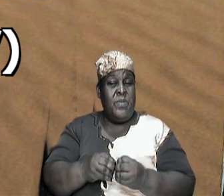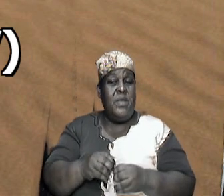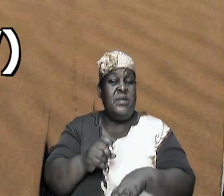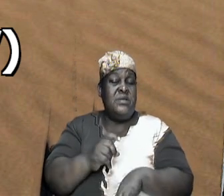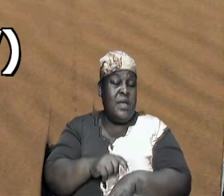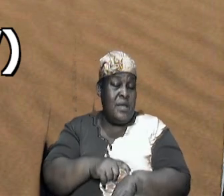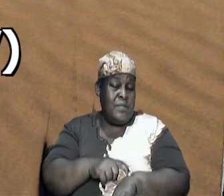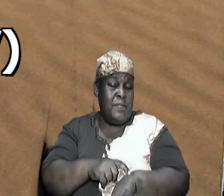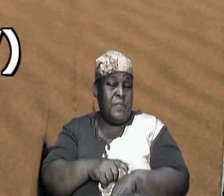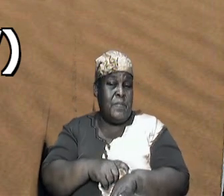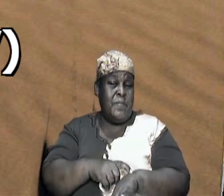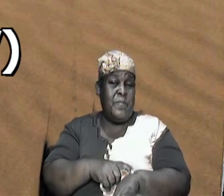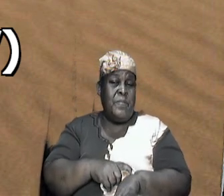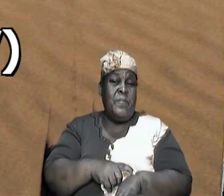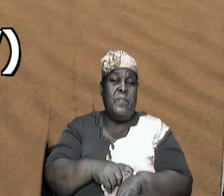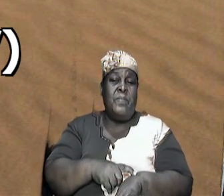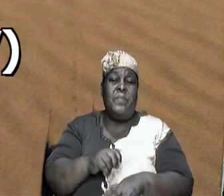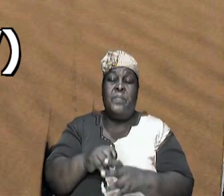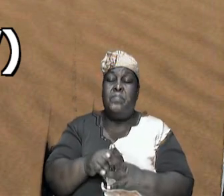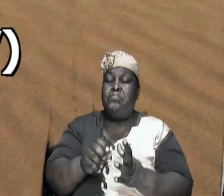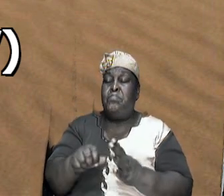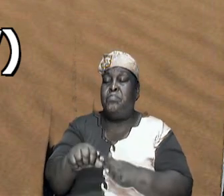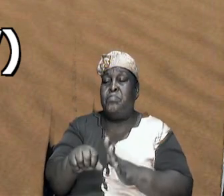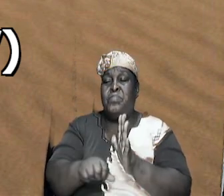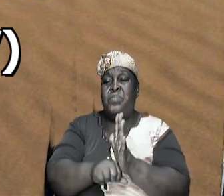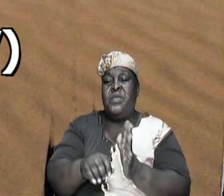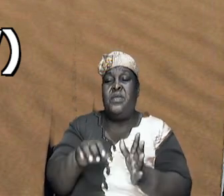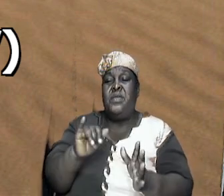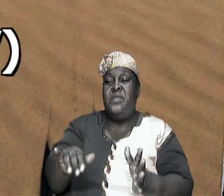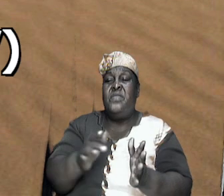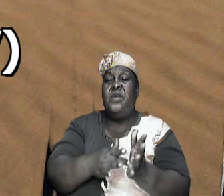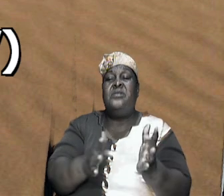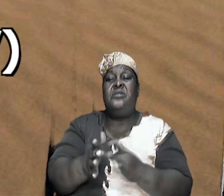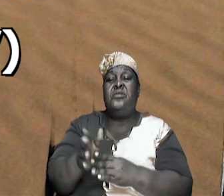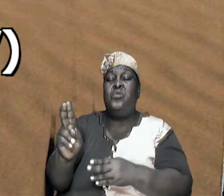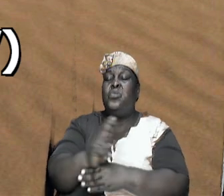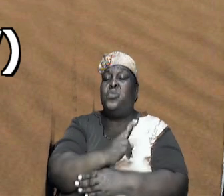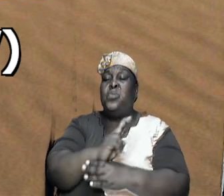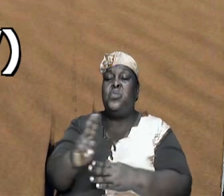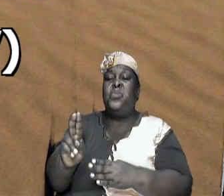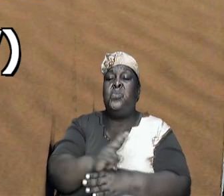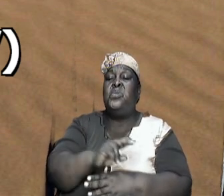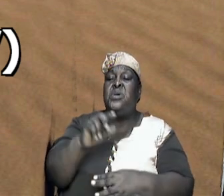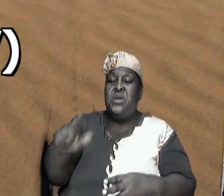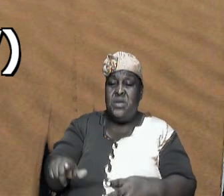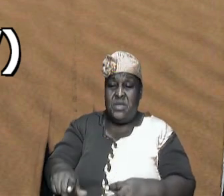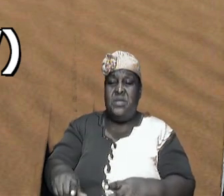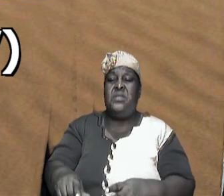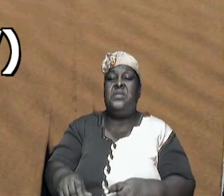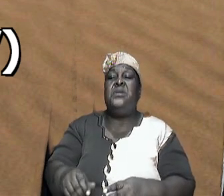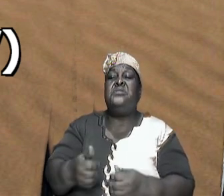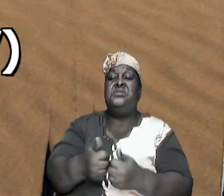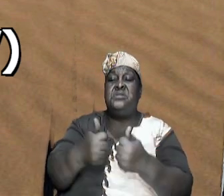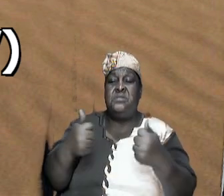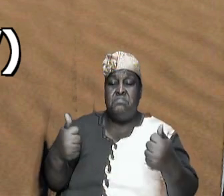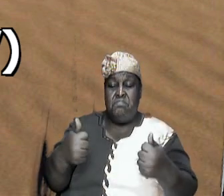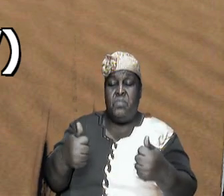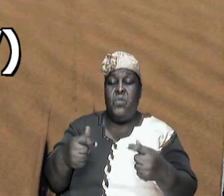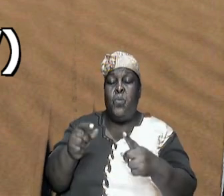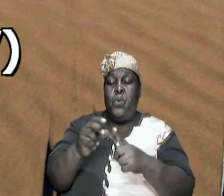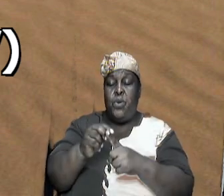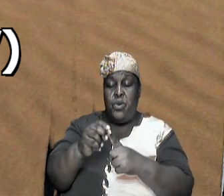times in the scripture that Jesus used this terminology. Follow